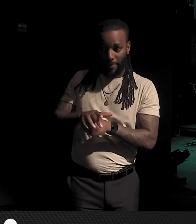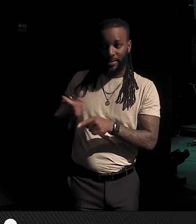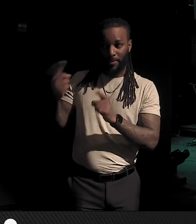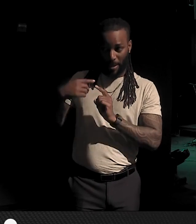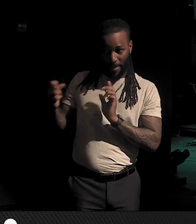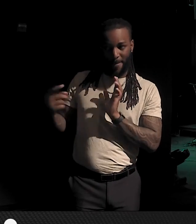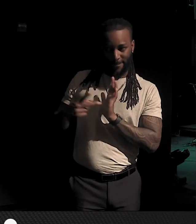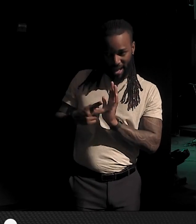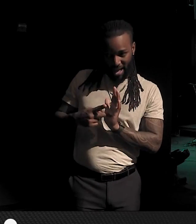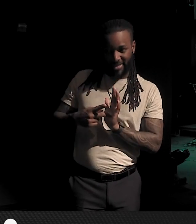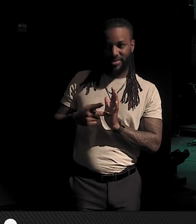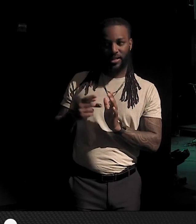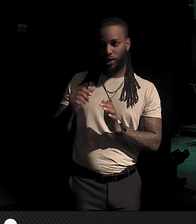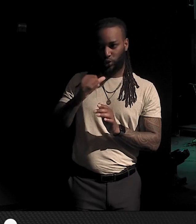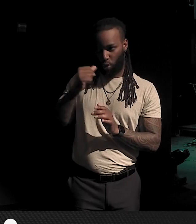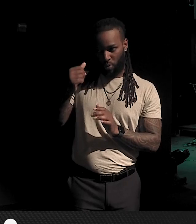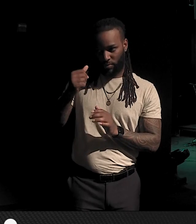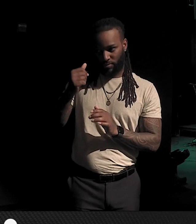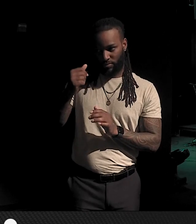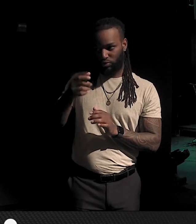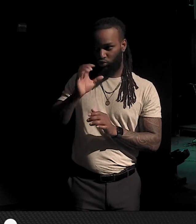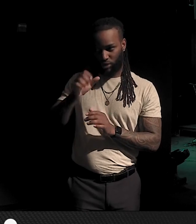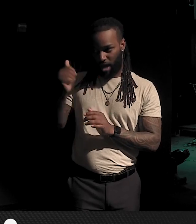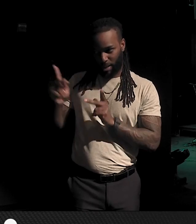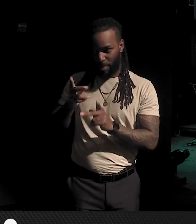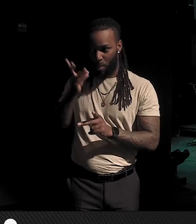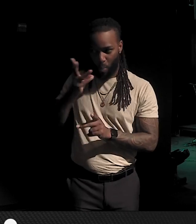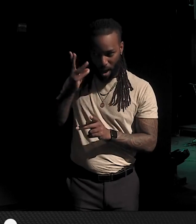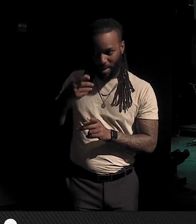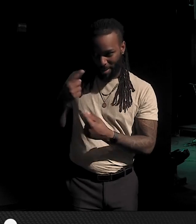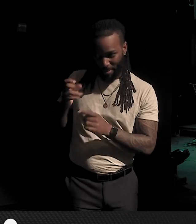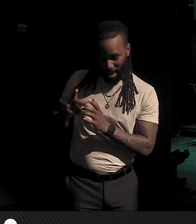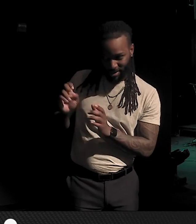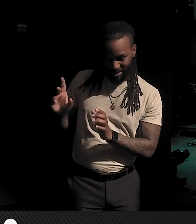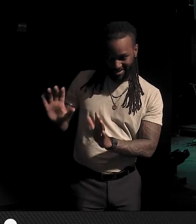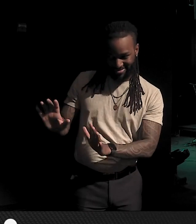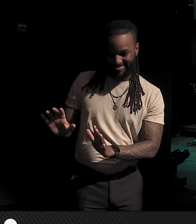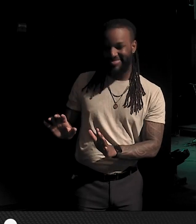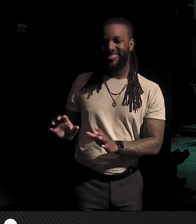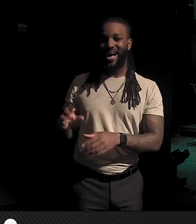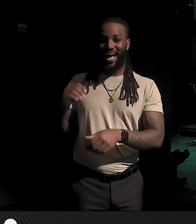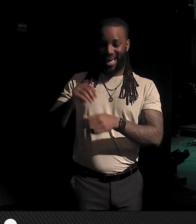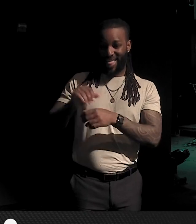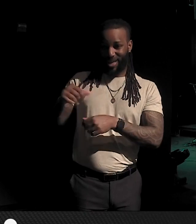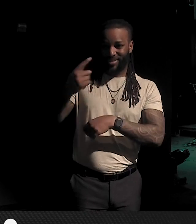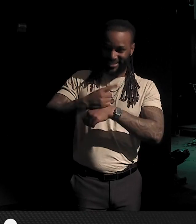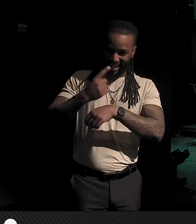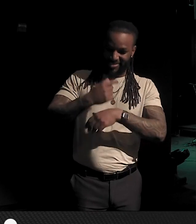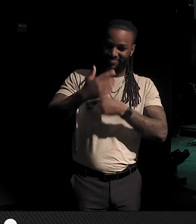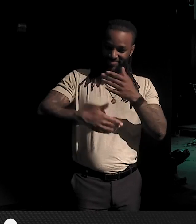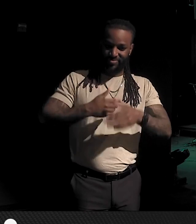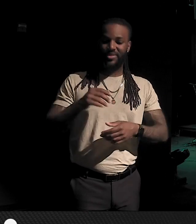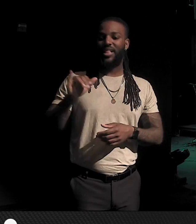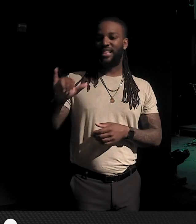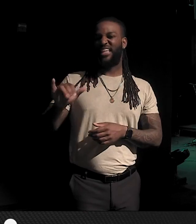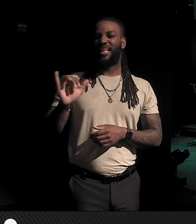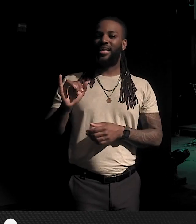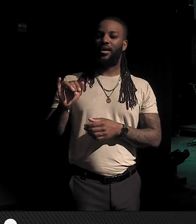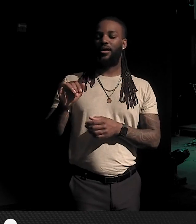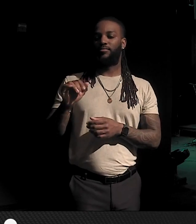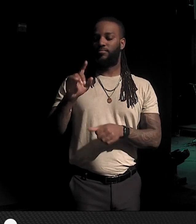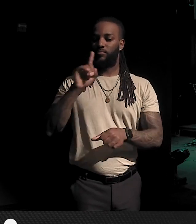is a deposit. Don't drink anybody else's wine. I'm coming back for you, right? So in those days, that would have been a form of a